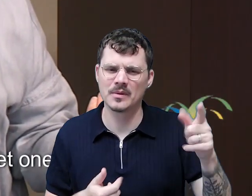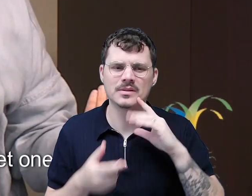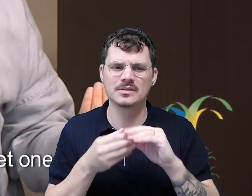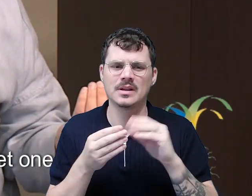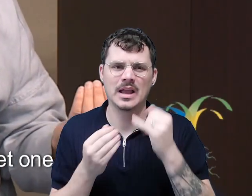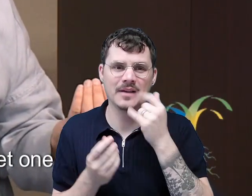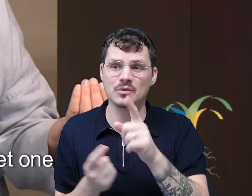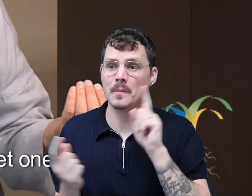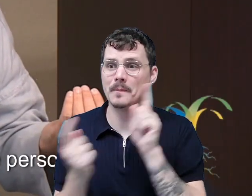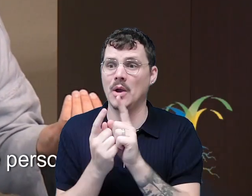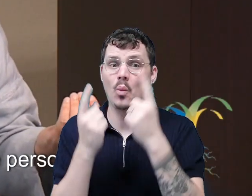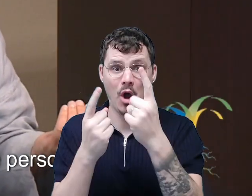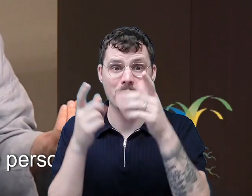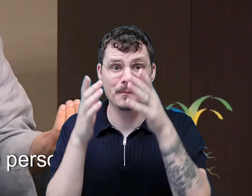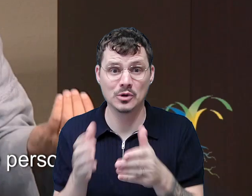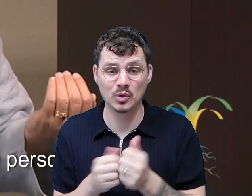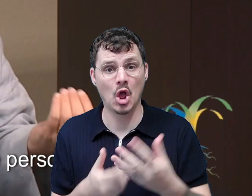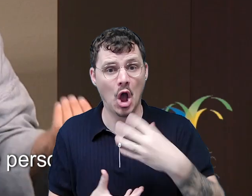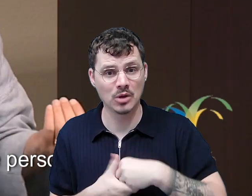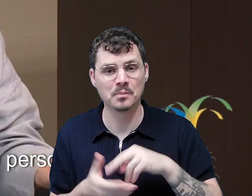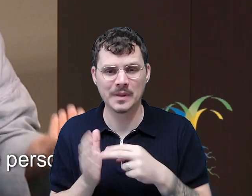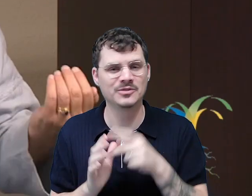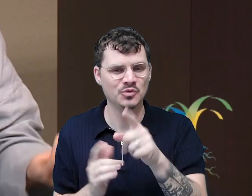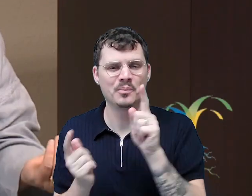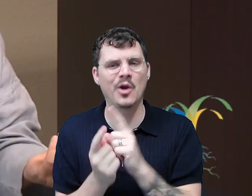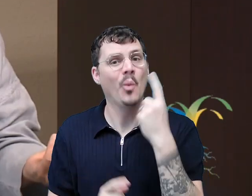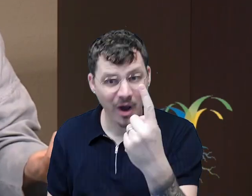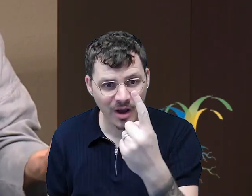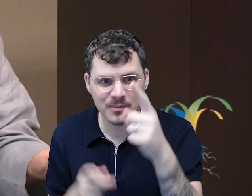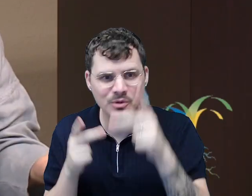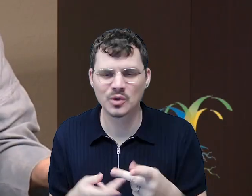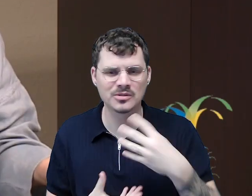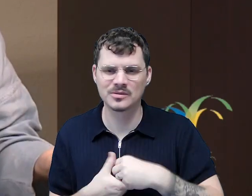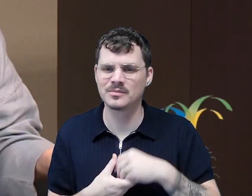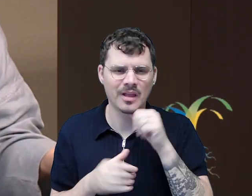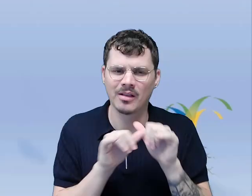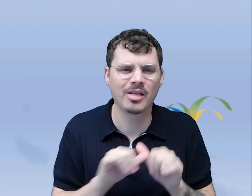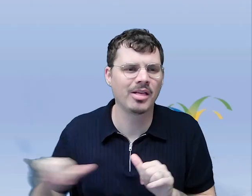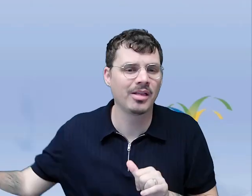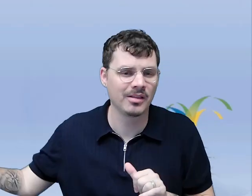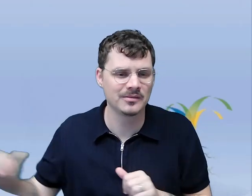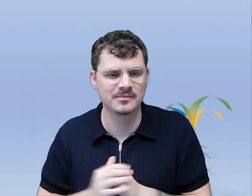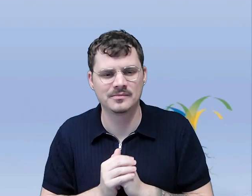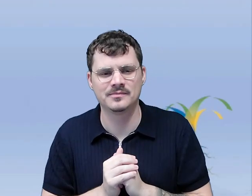What's that they say? If you've met one person with autism, you've met one person with autism, right?